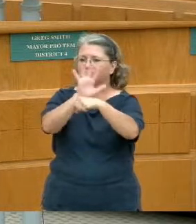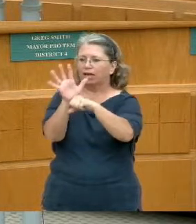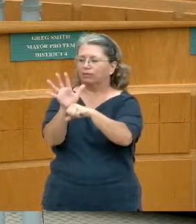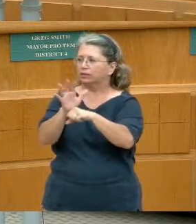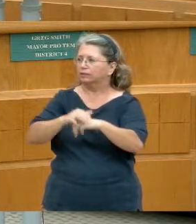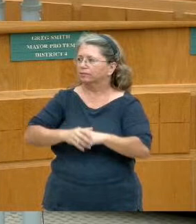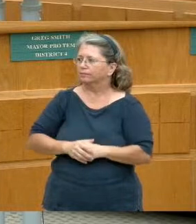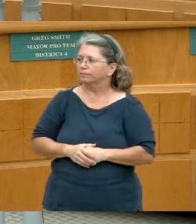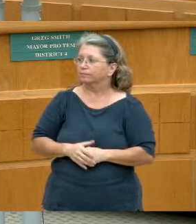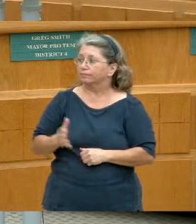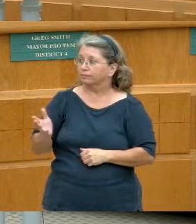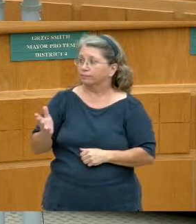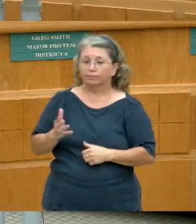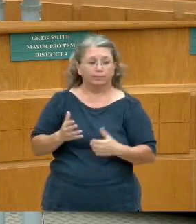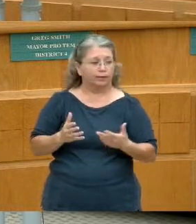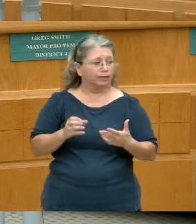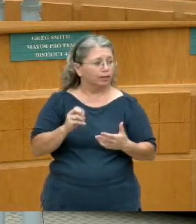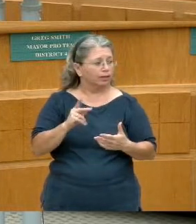Okay.